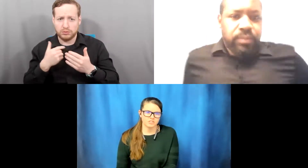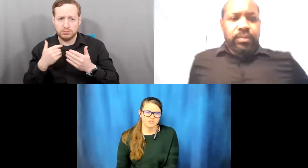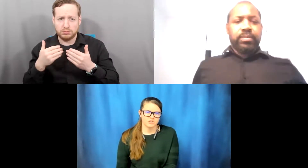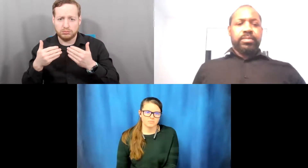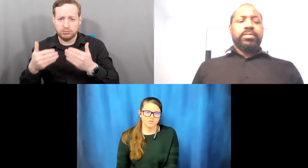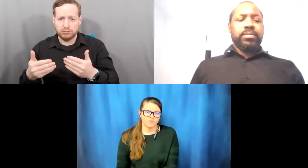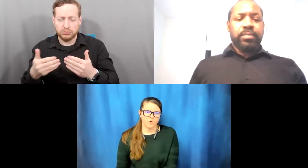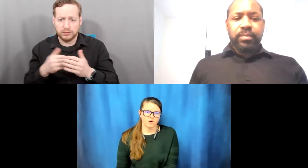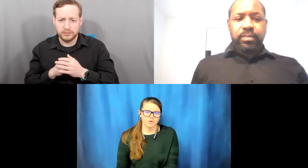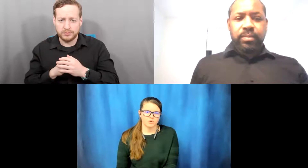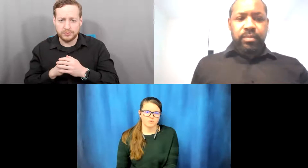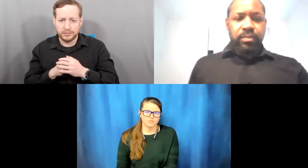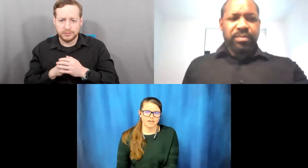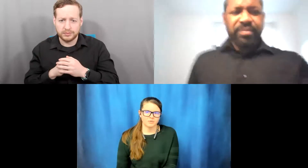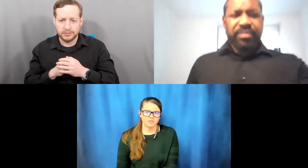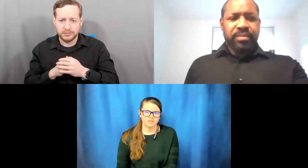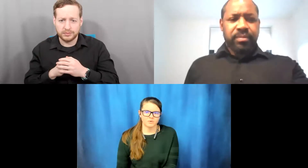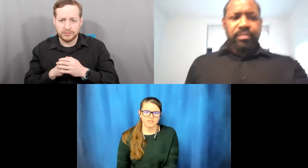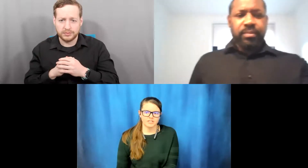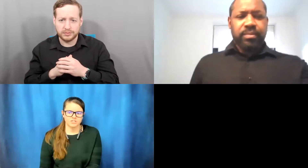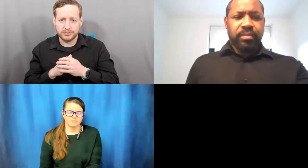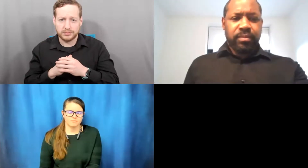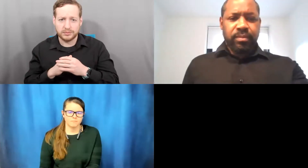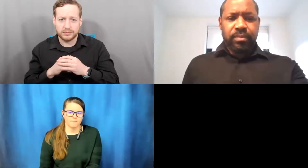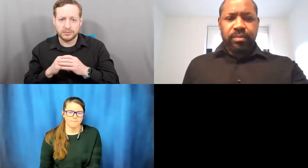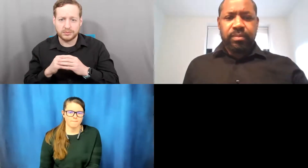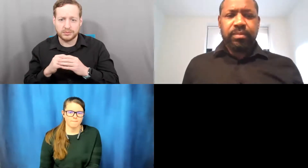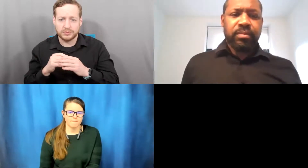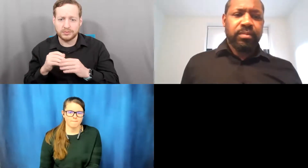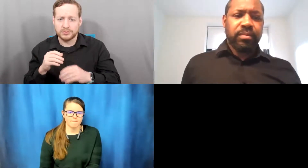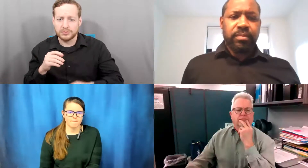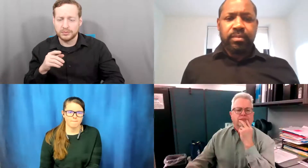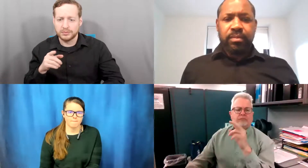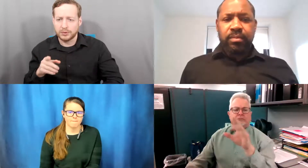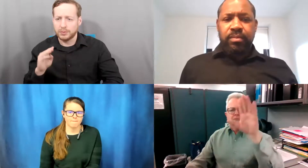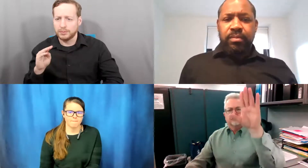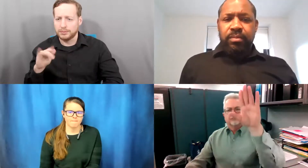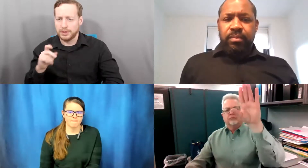questions before we move ahead with orientation?